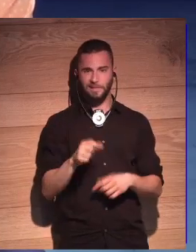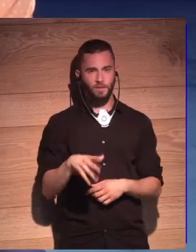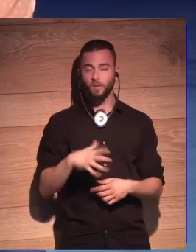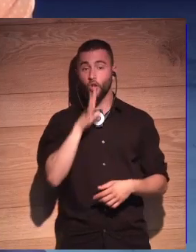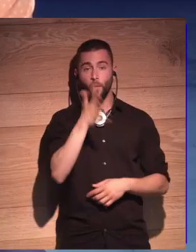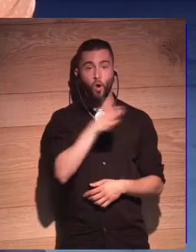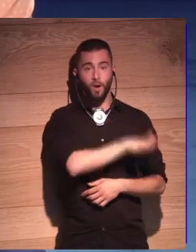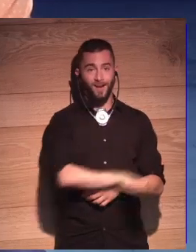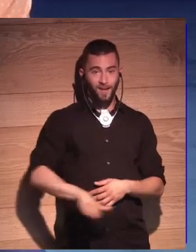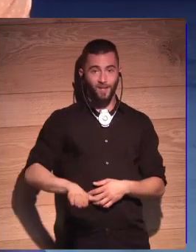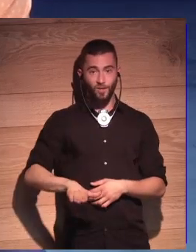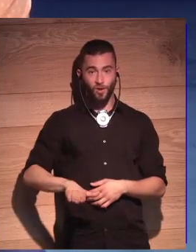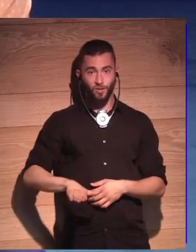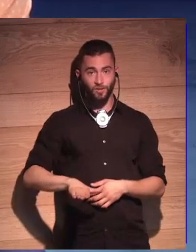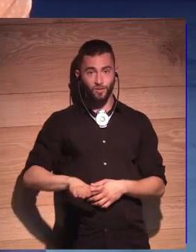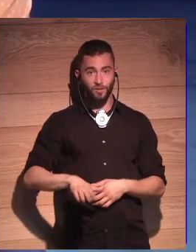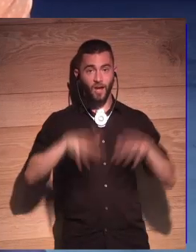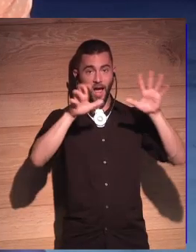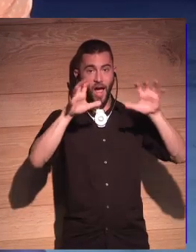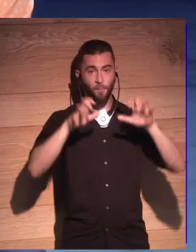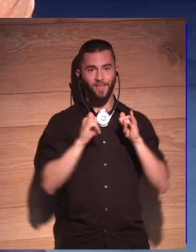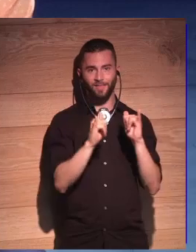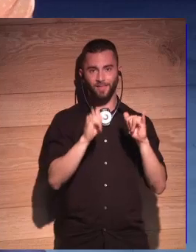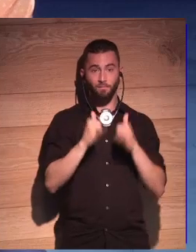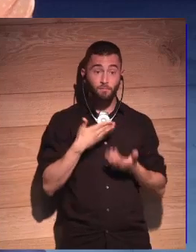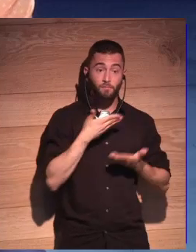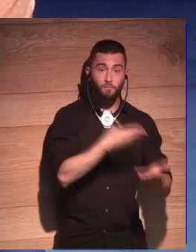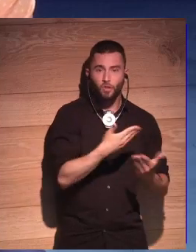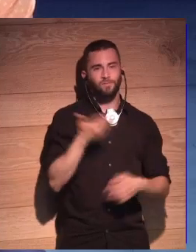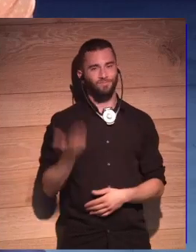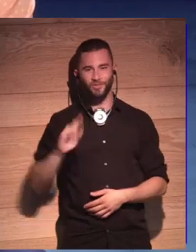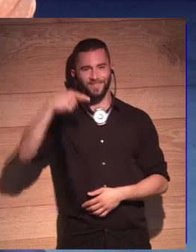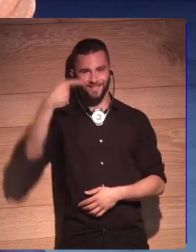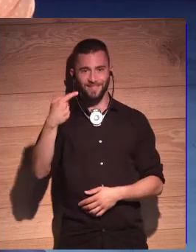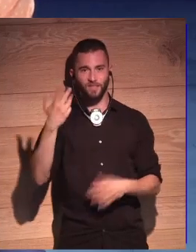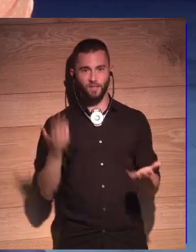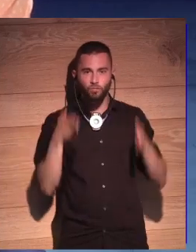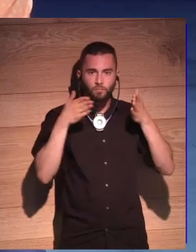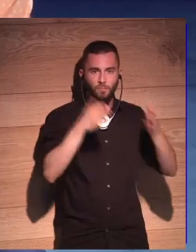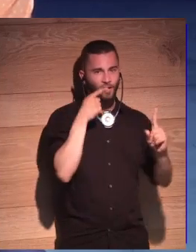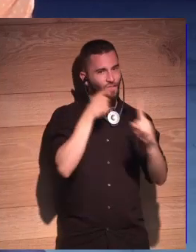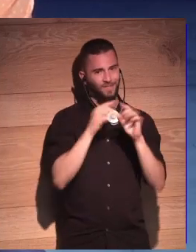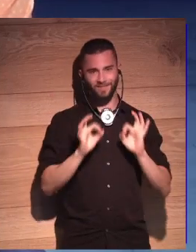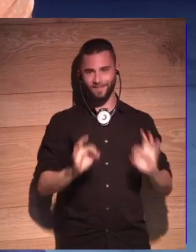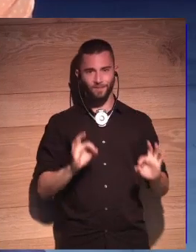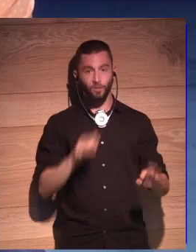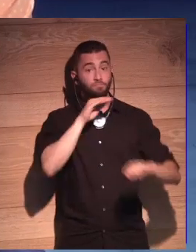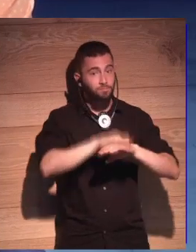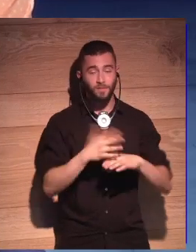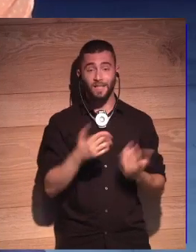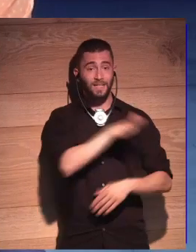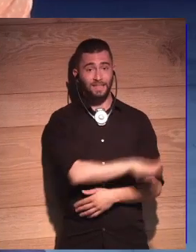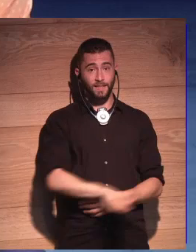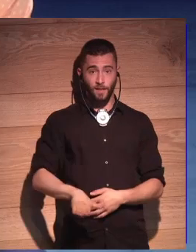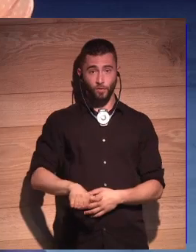us, because they want to thank us, because we're supporting them in helping children learn and enjoy themselves, which is our focus,